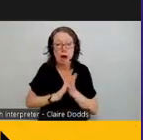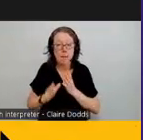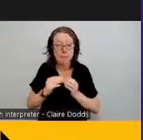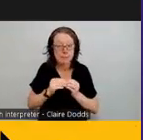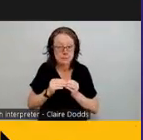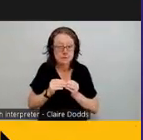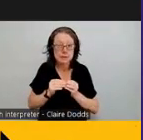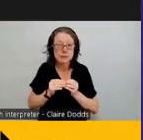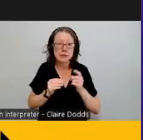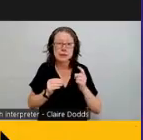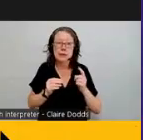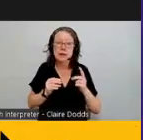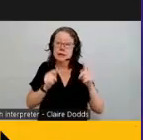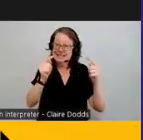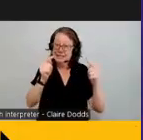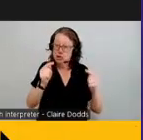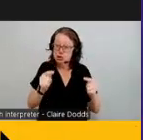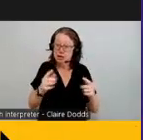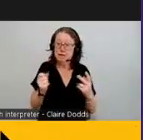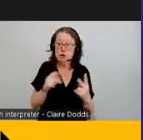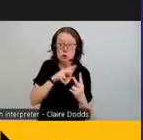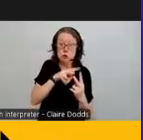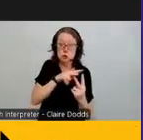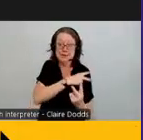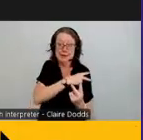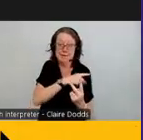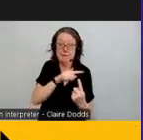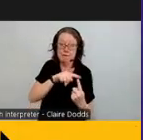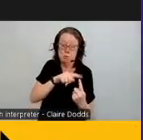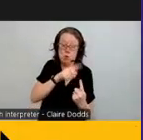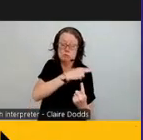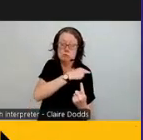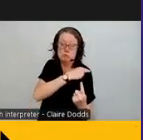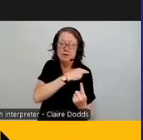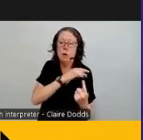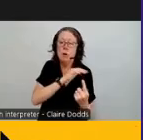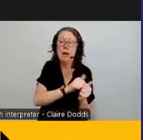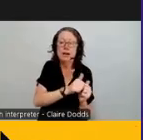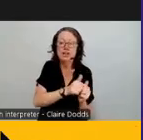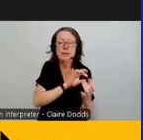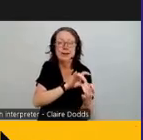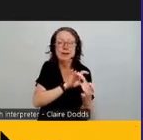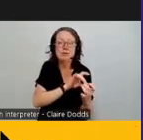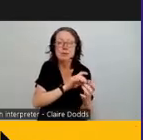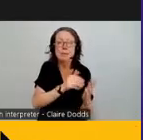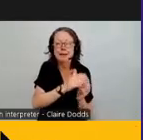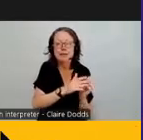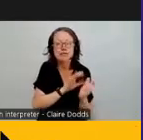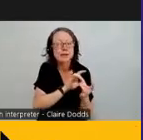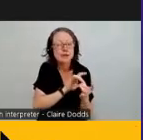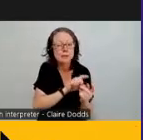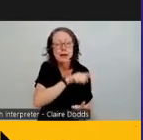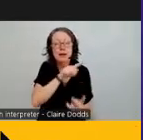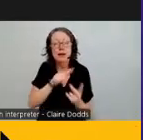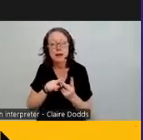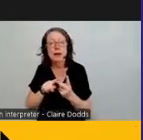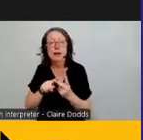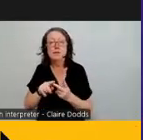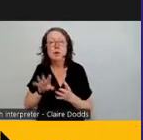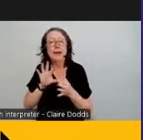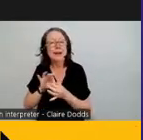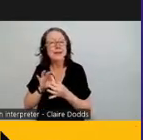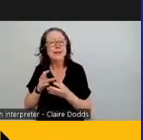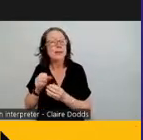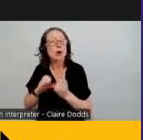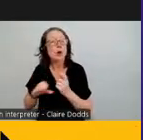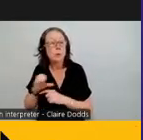focuses on partnership engagement and building relationships, and the other who focuses on connecting with